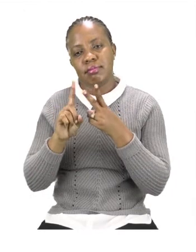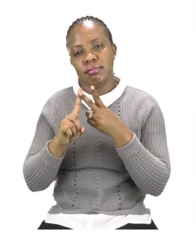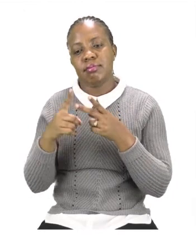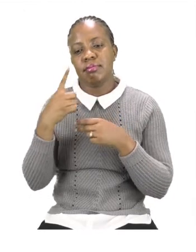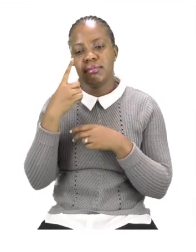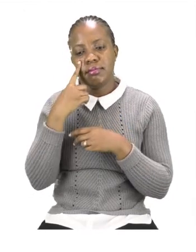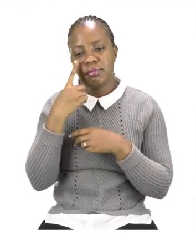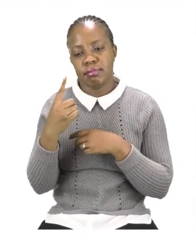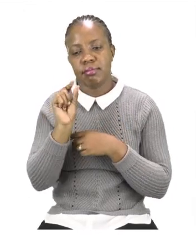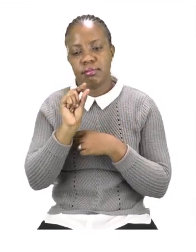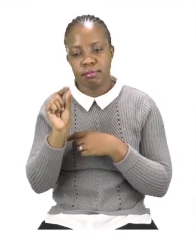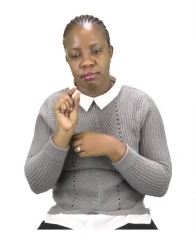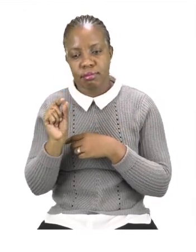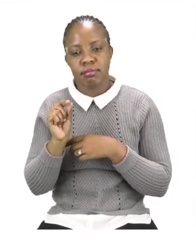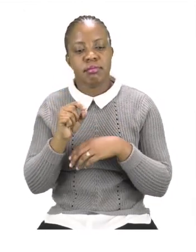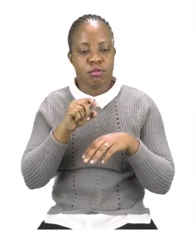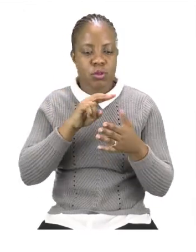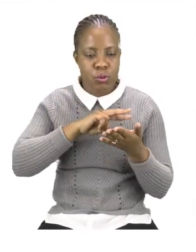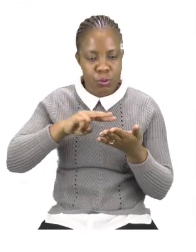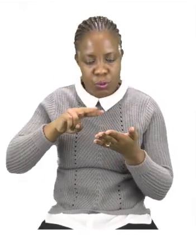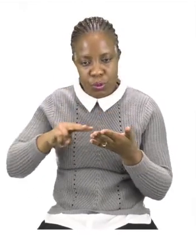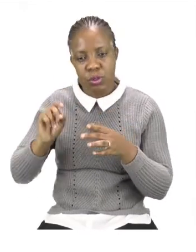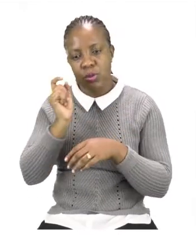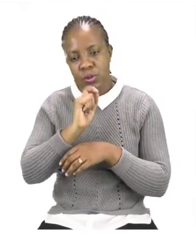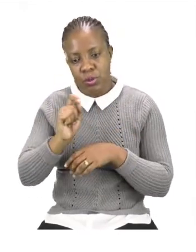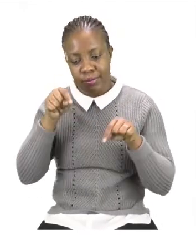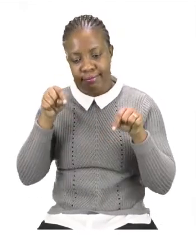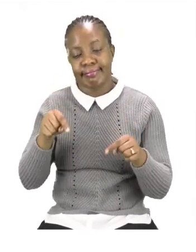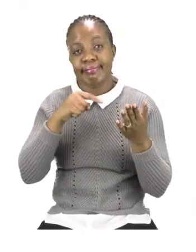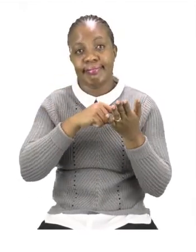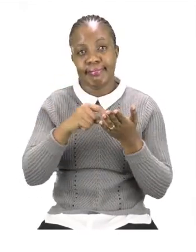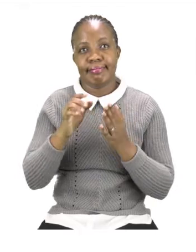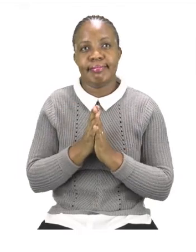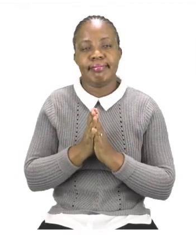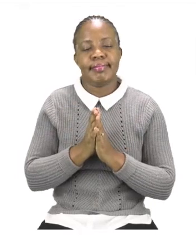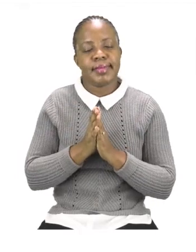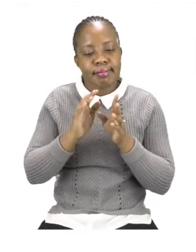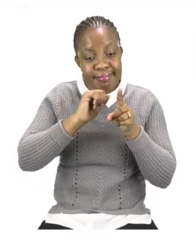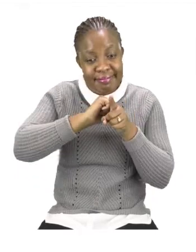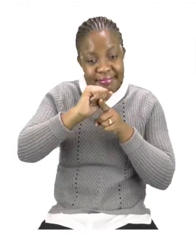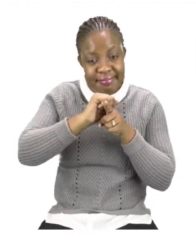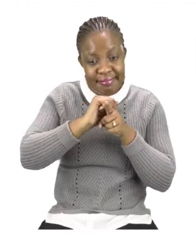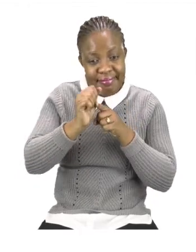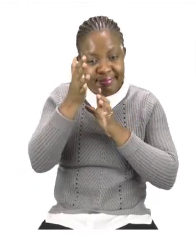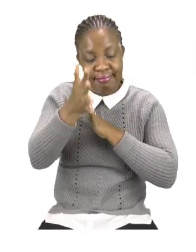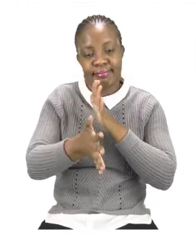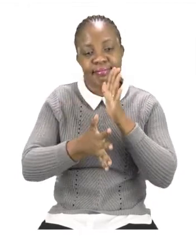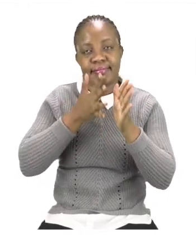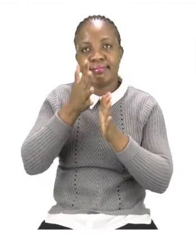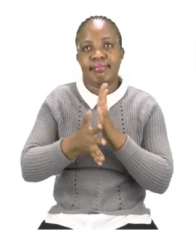and writing for this week. Try and say them again by yourself and even use them in